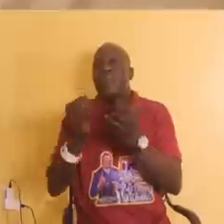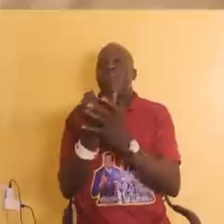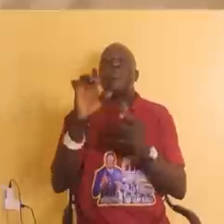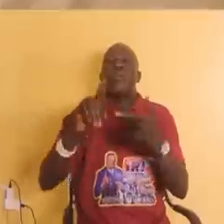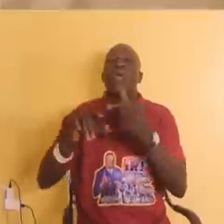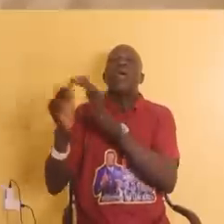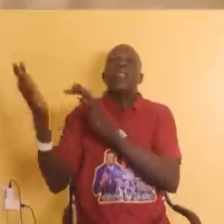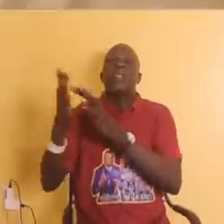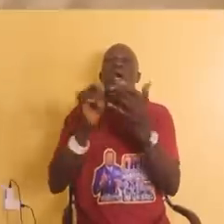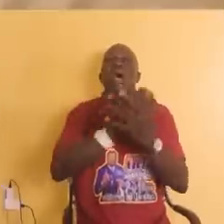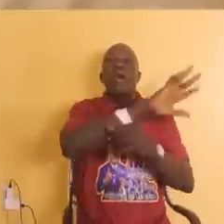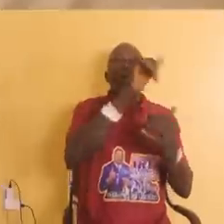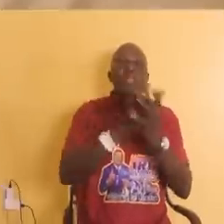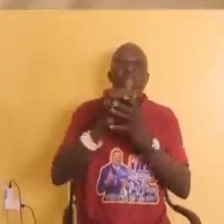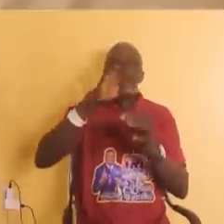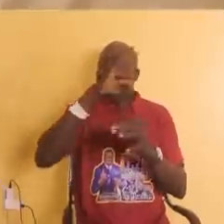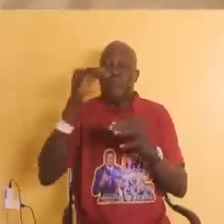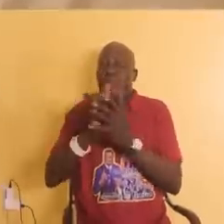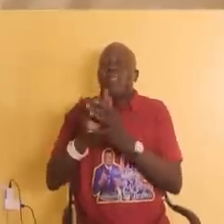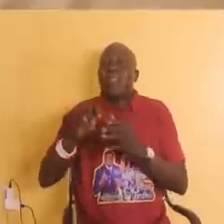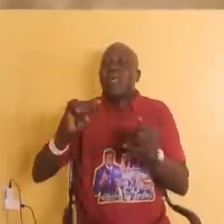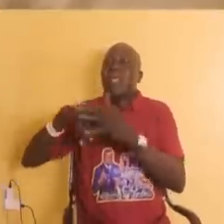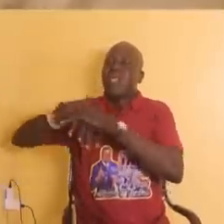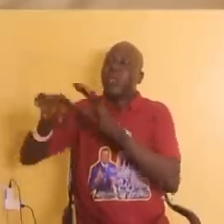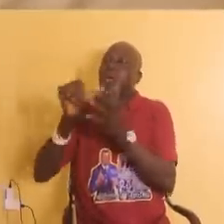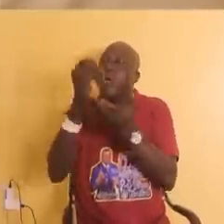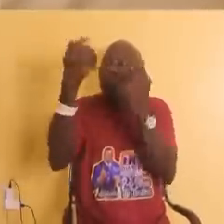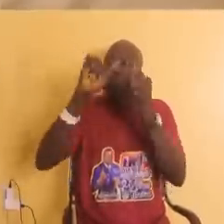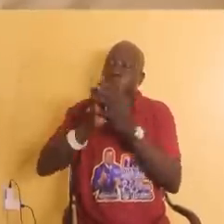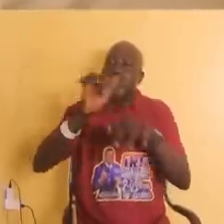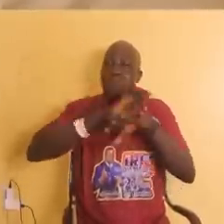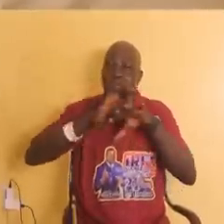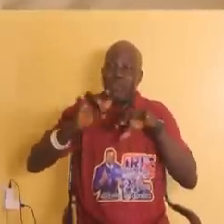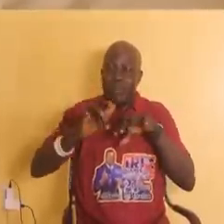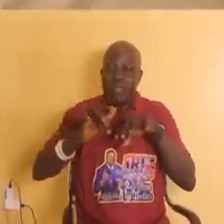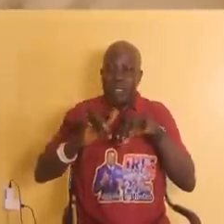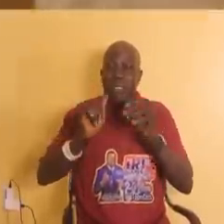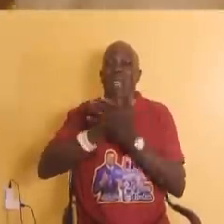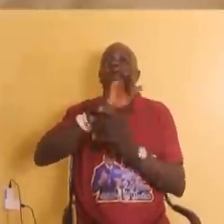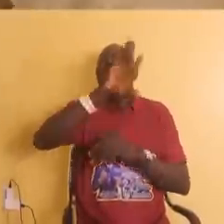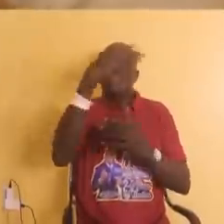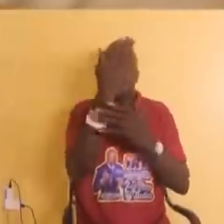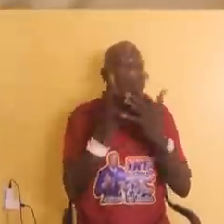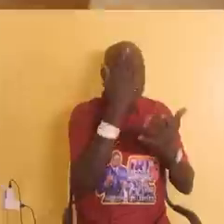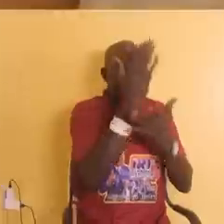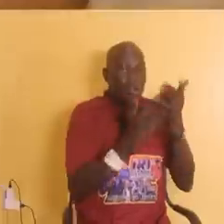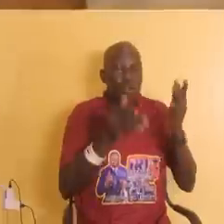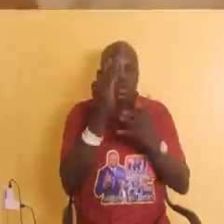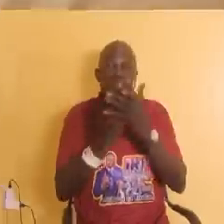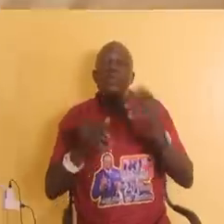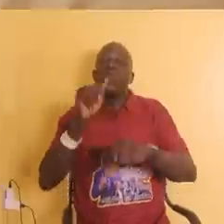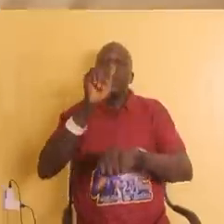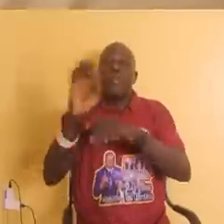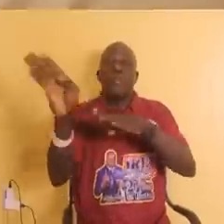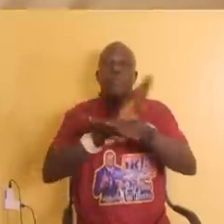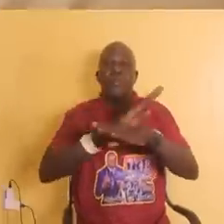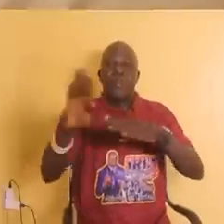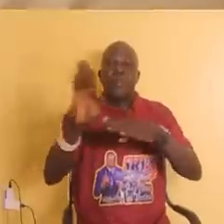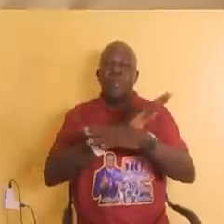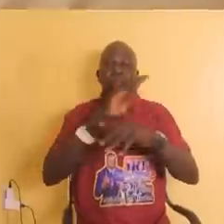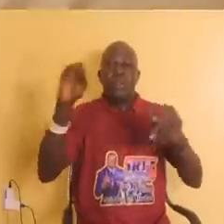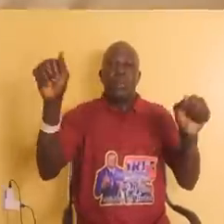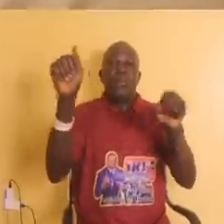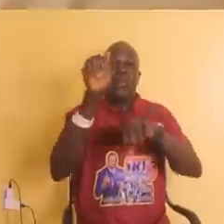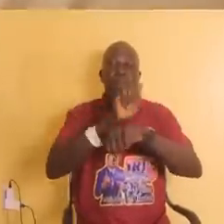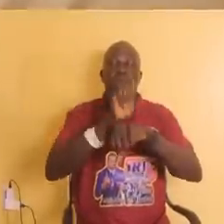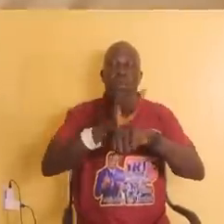the hill. That fertile land will not be a desert. Look at different great countries that